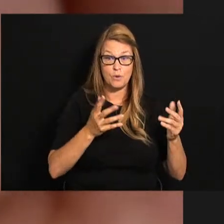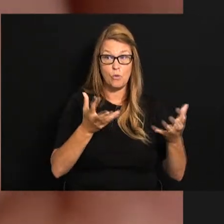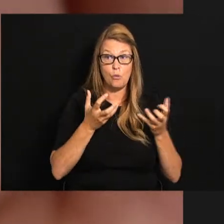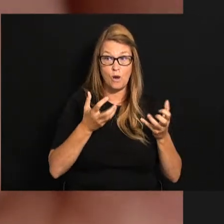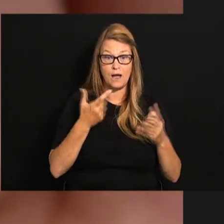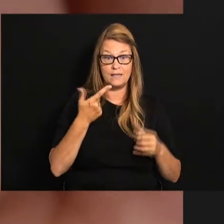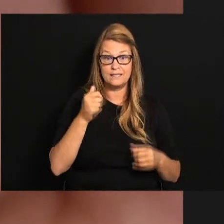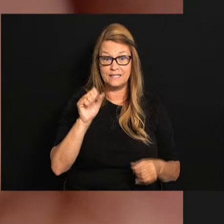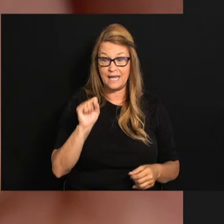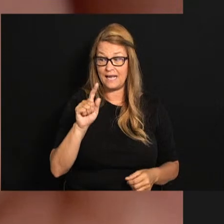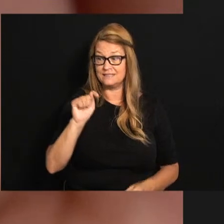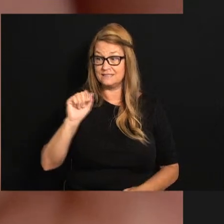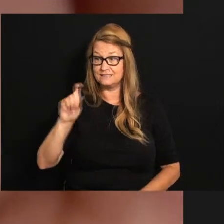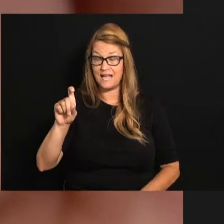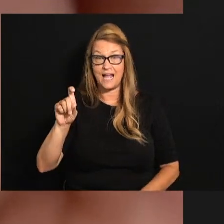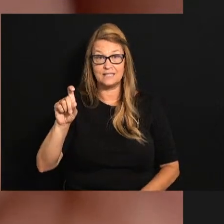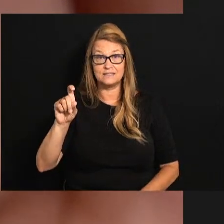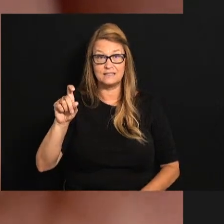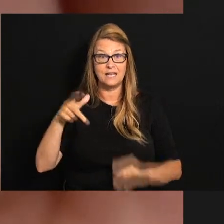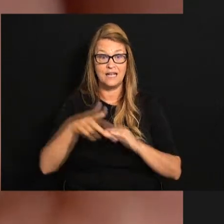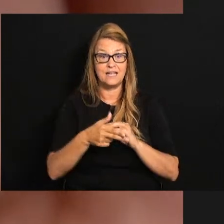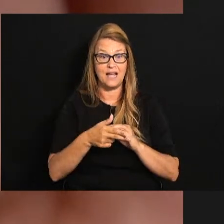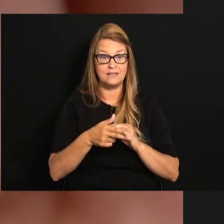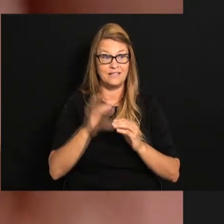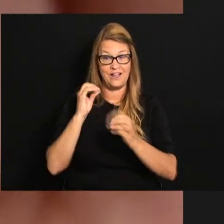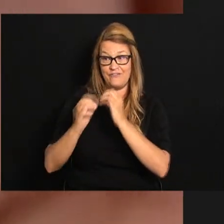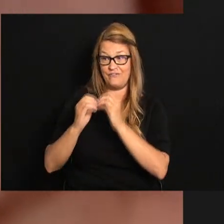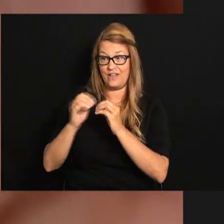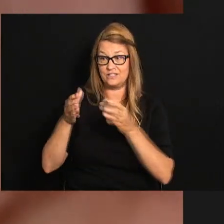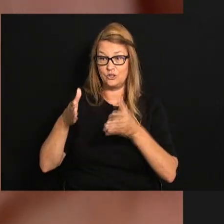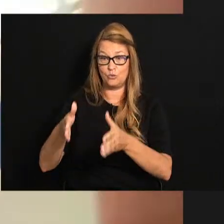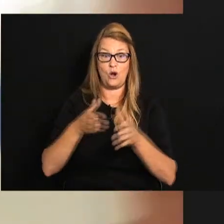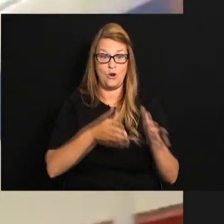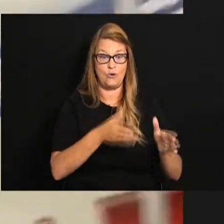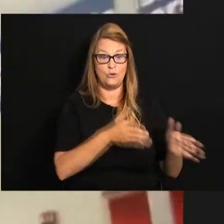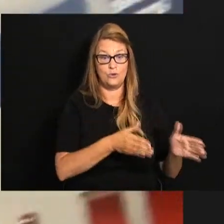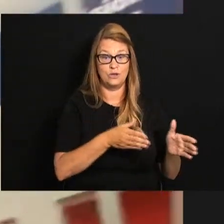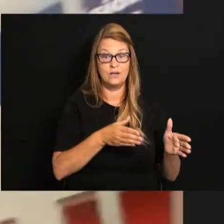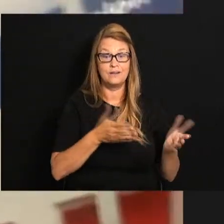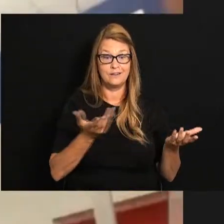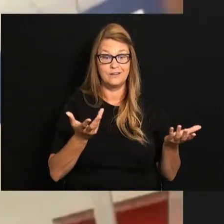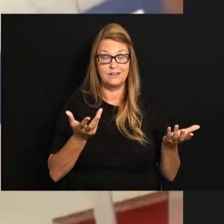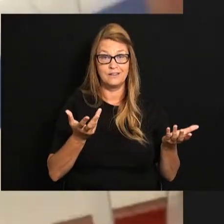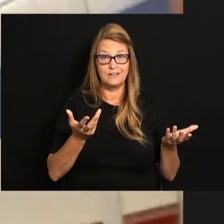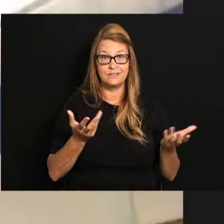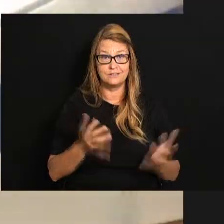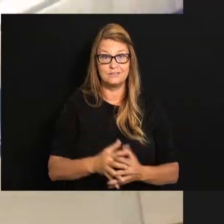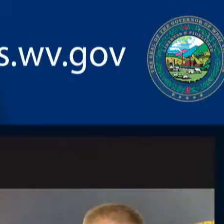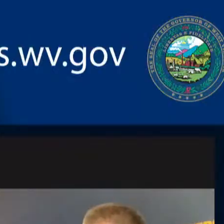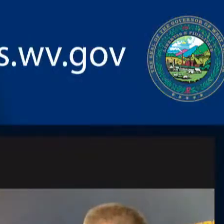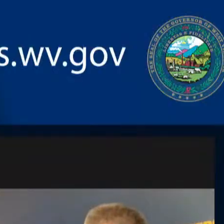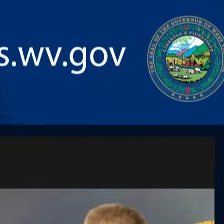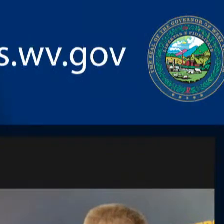tax cut, but that goes to fix the road. And the biggest complaint, as we all know in West Virginia, is fix the darn roads.